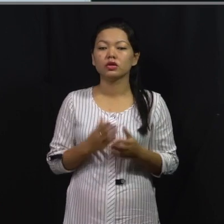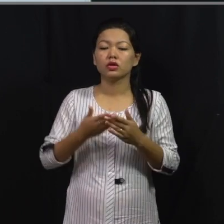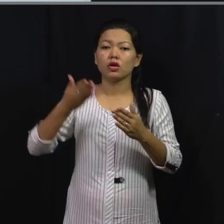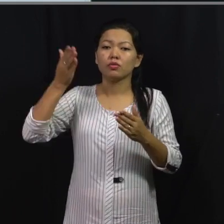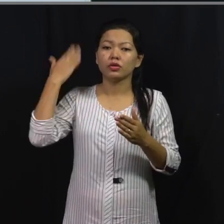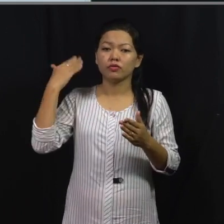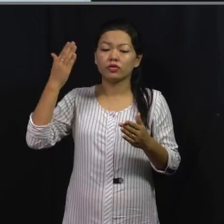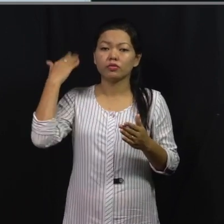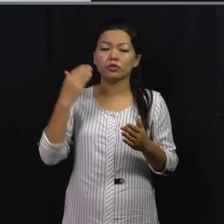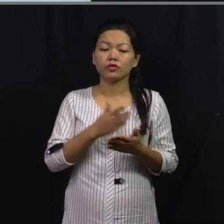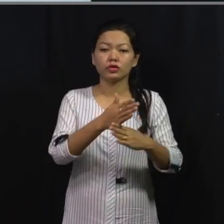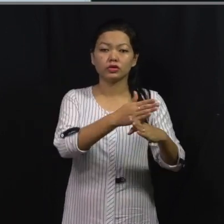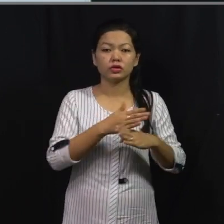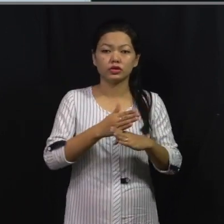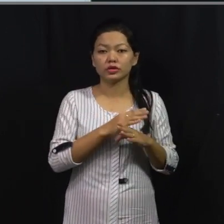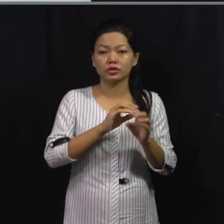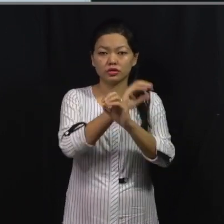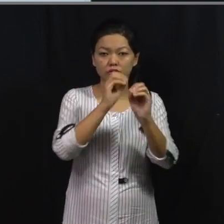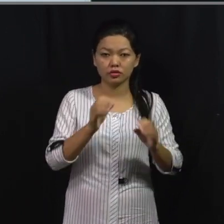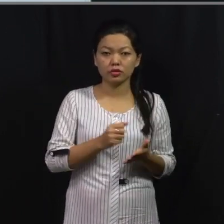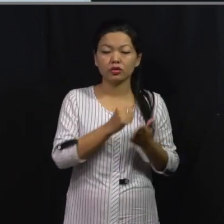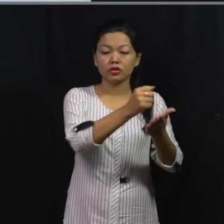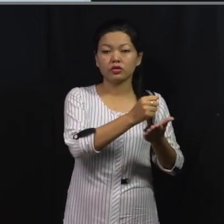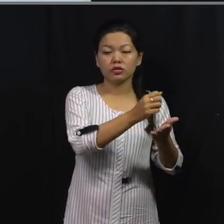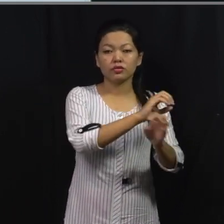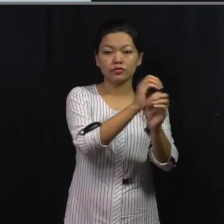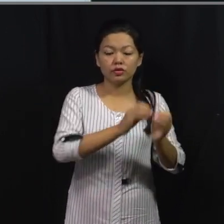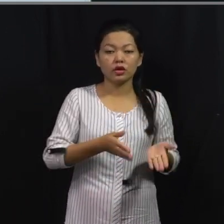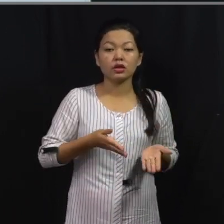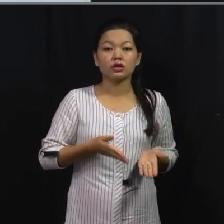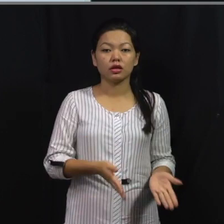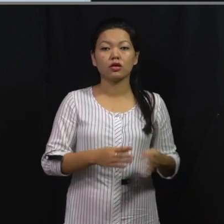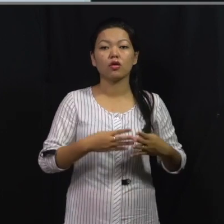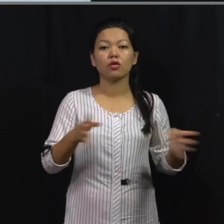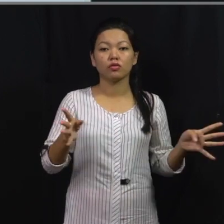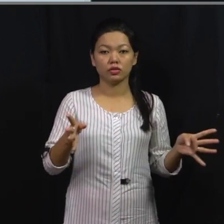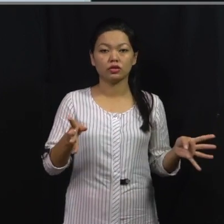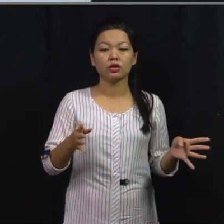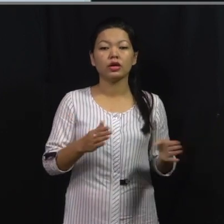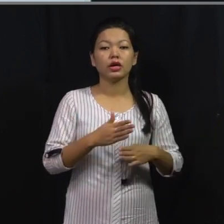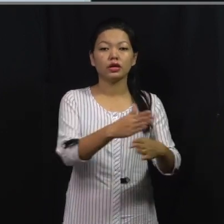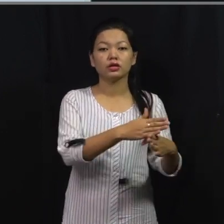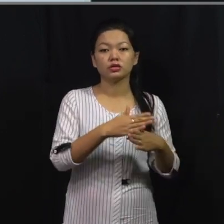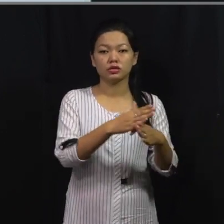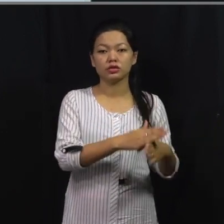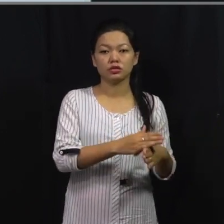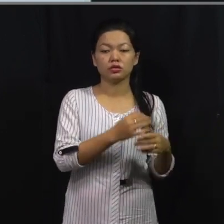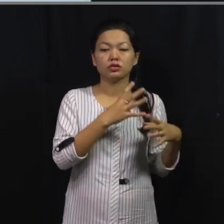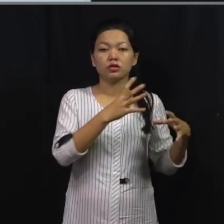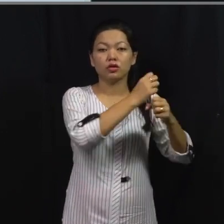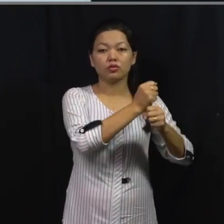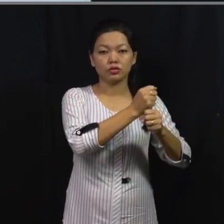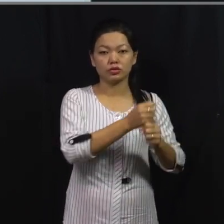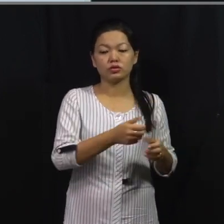in the past. Okay, so they have been discriminated in the past. In order to, you know, compromise with that, okay, we are given